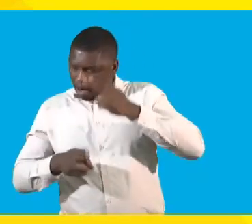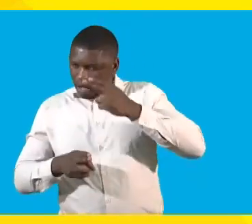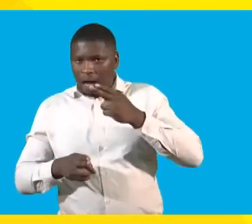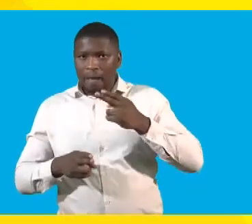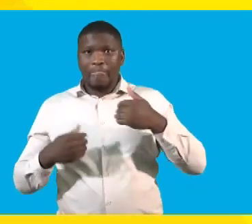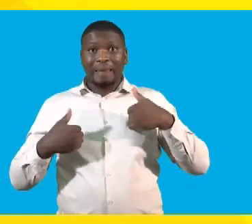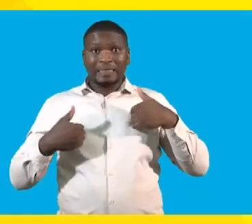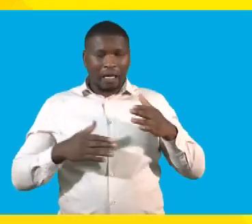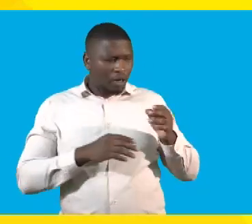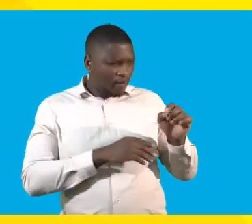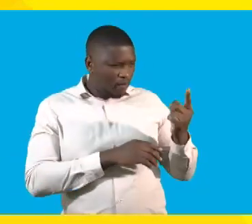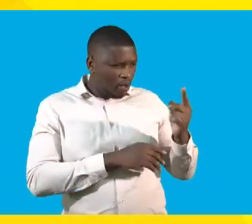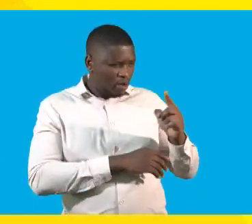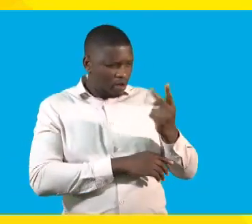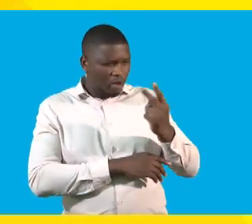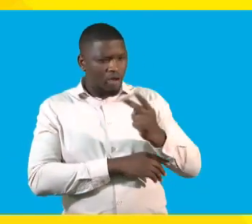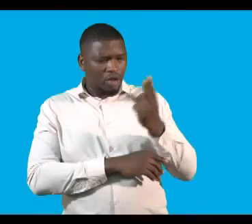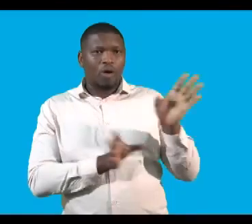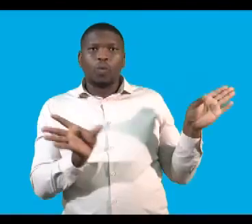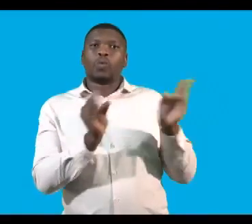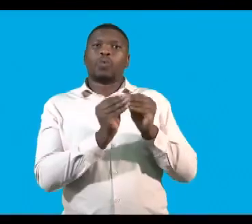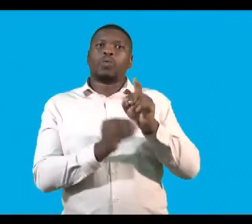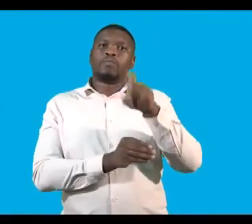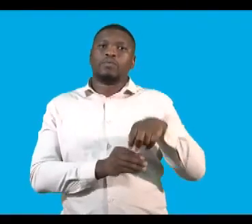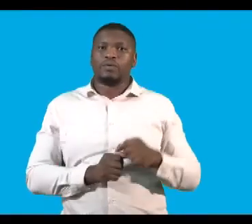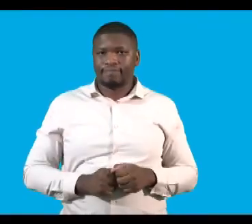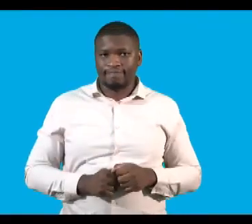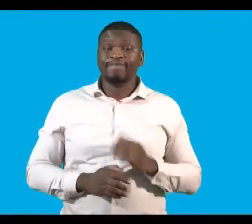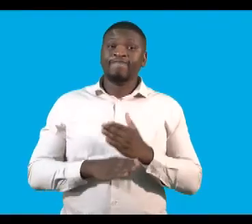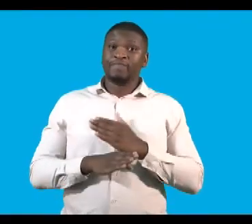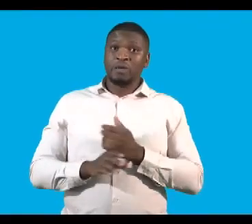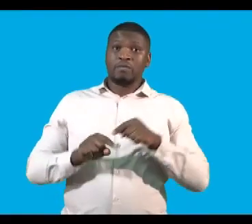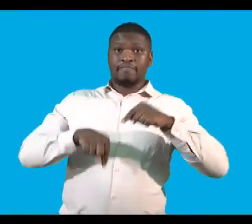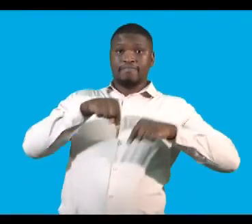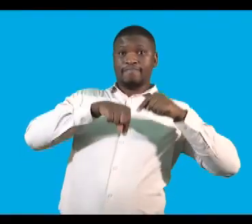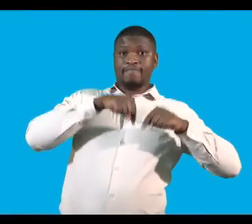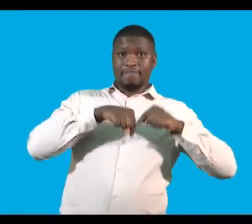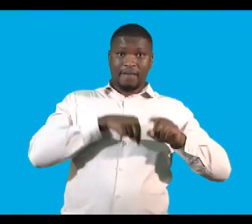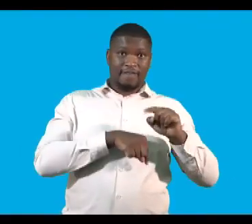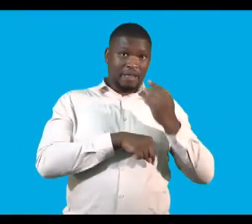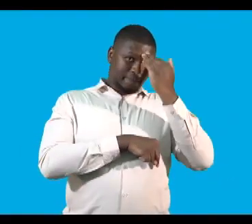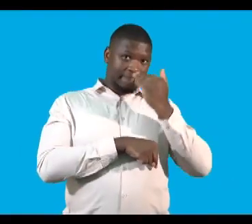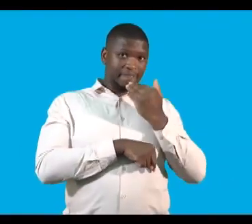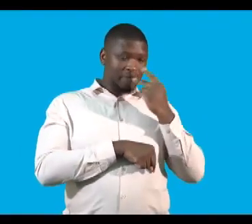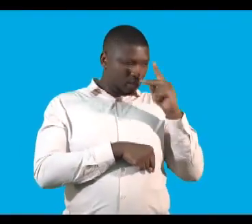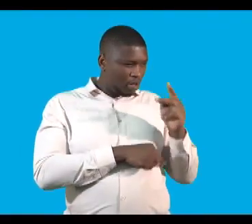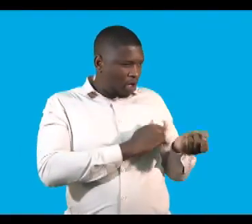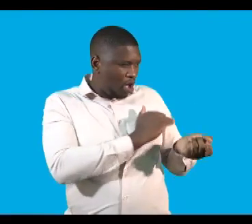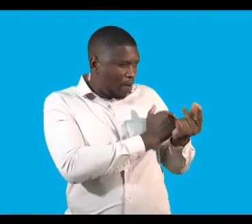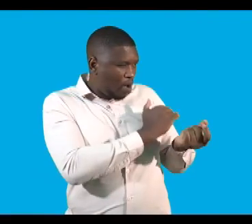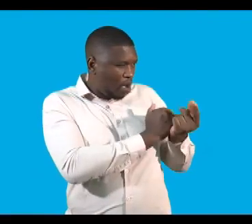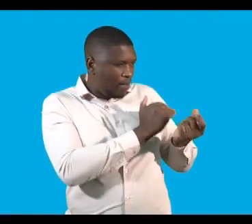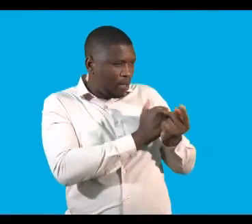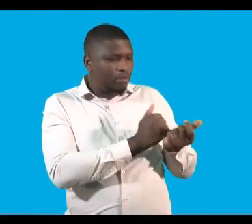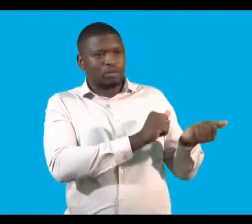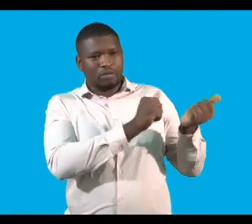look at the cartoon as a whole. So if we pause for a moment and we go back, look at everything that happens